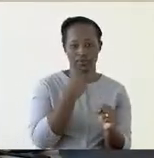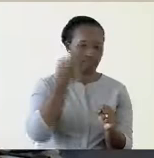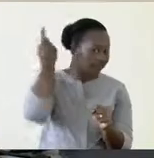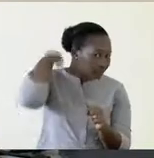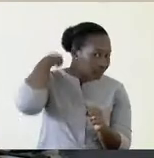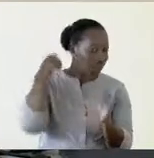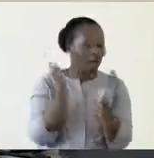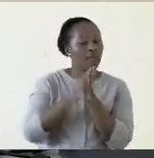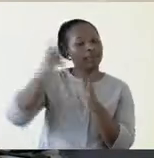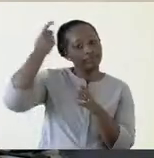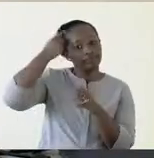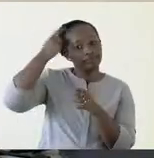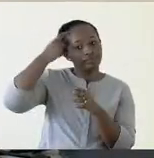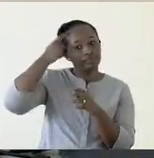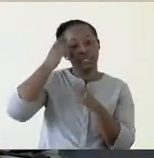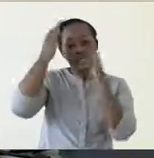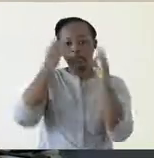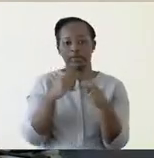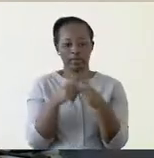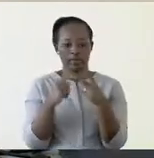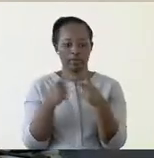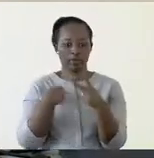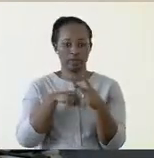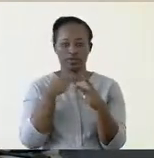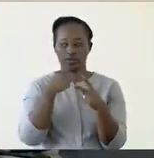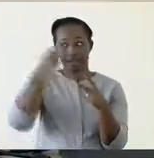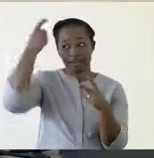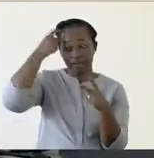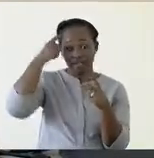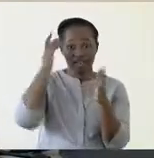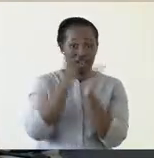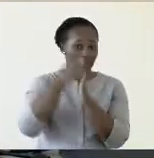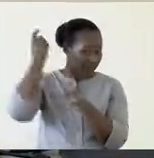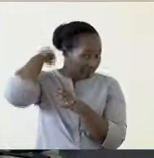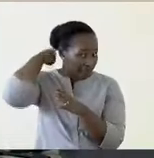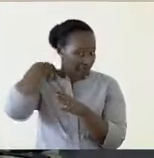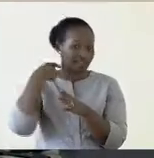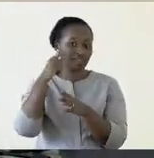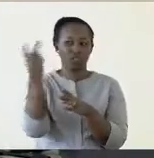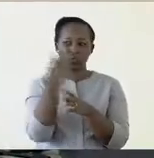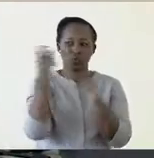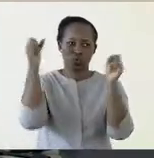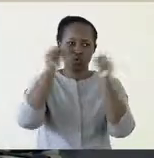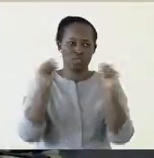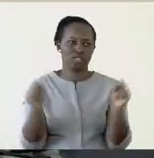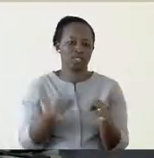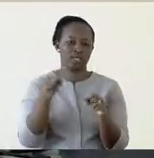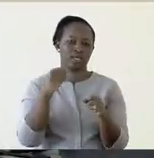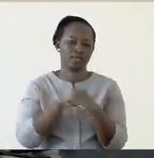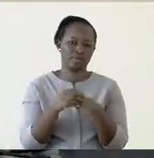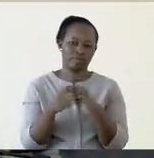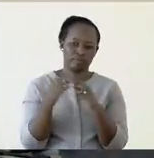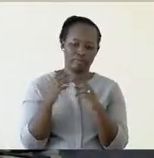So the two things I'm talking about, the brain and endocrine system, these are two systems that plays a big